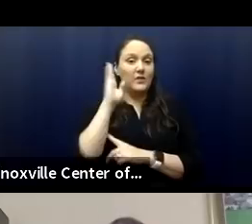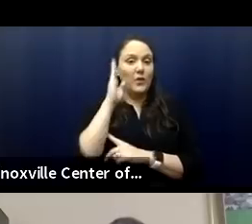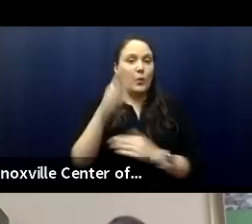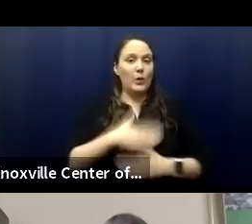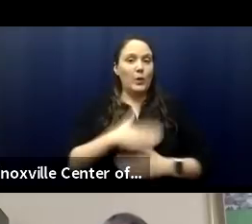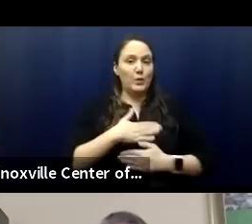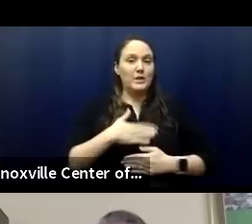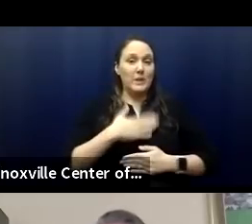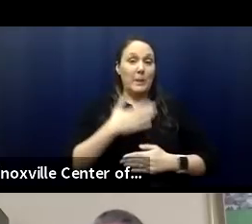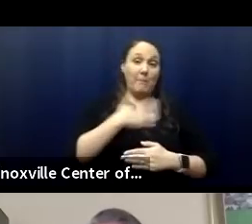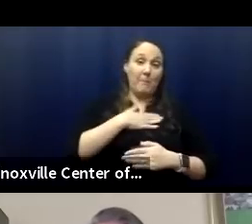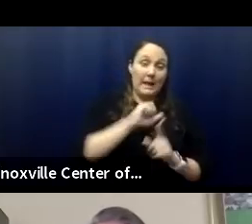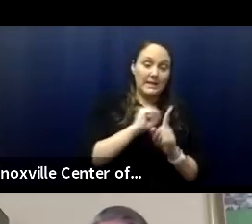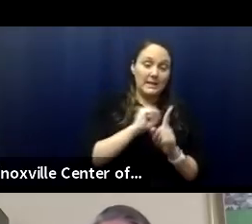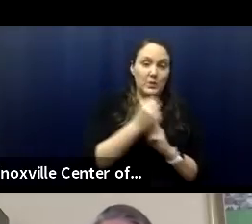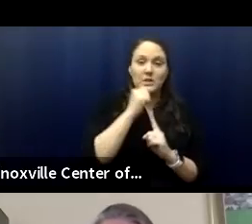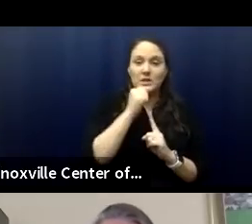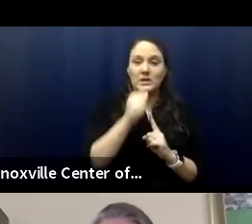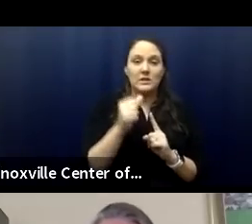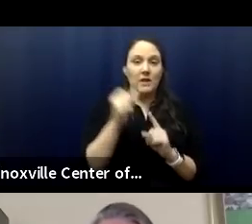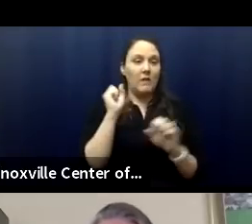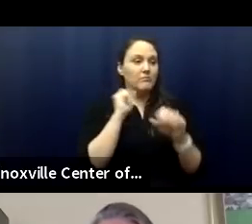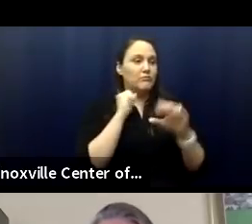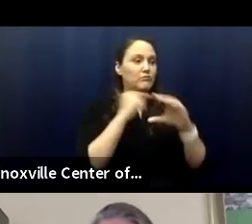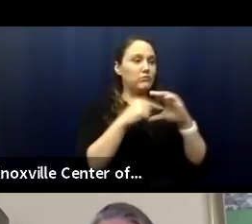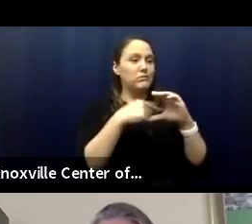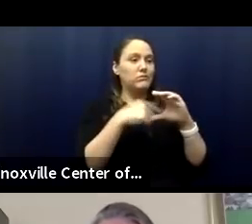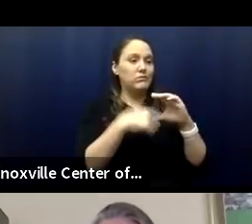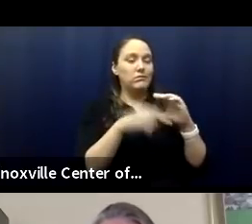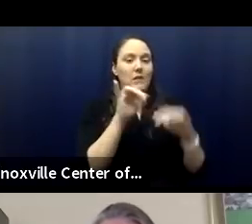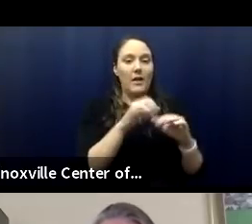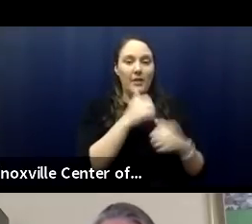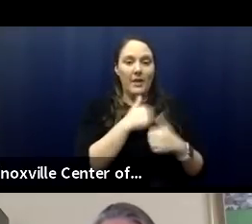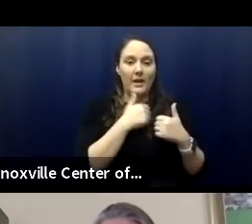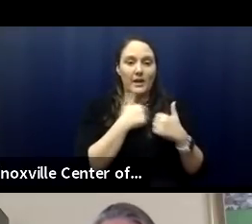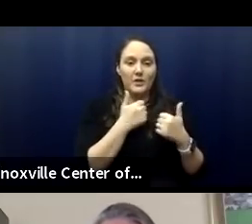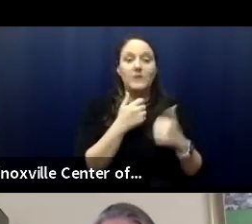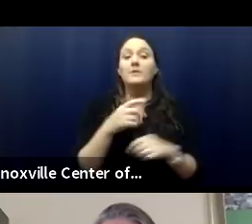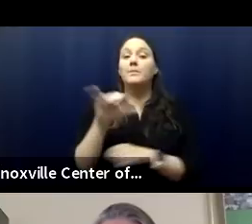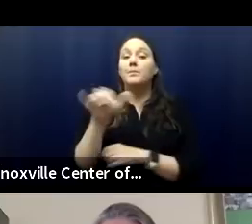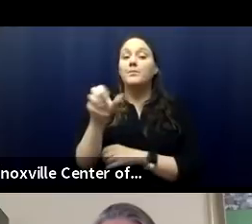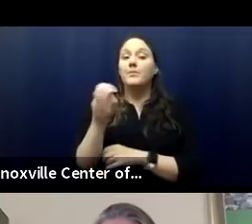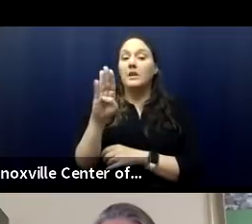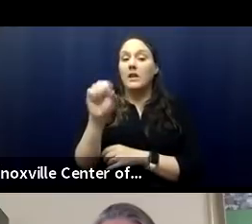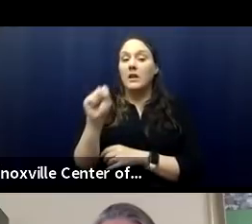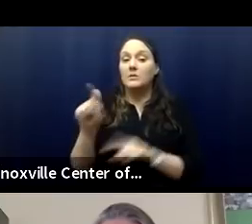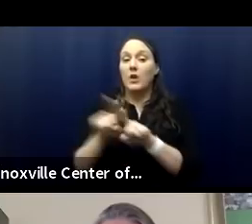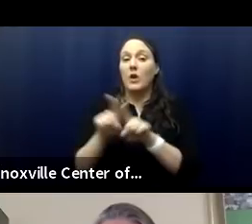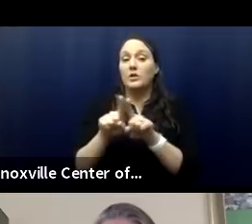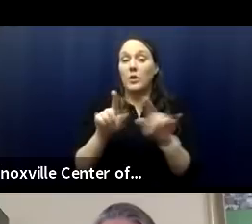don't inundate that mailbox. Thank you. And there's also a common mailbox. It's